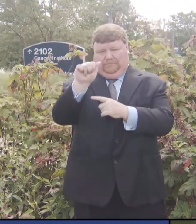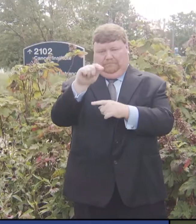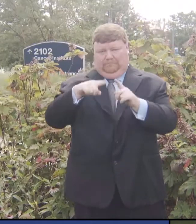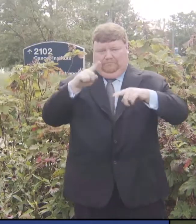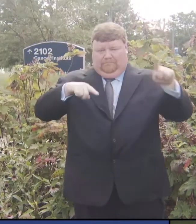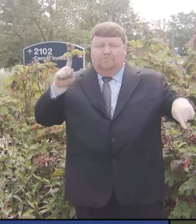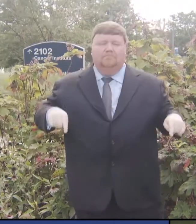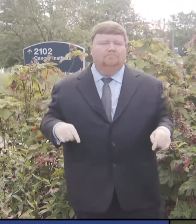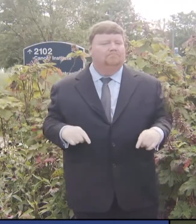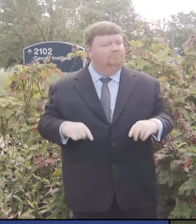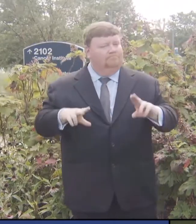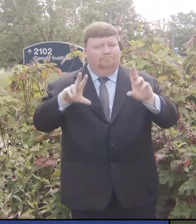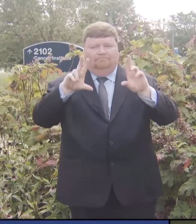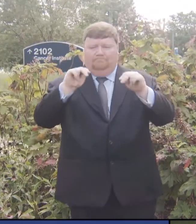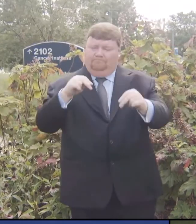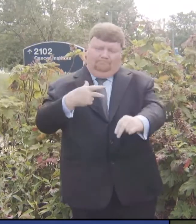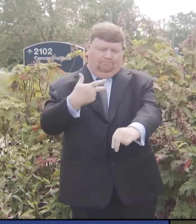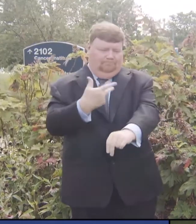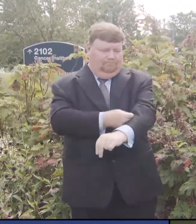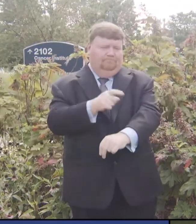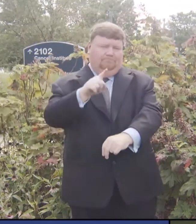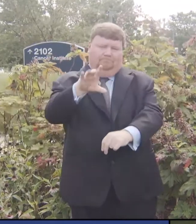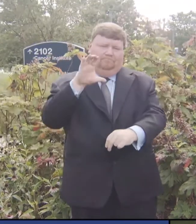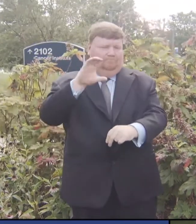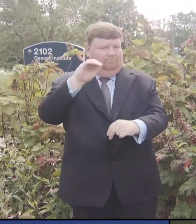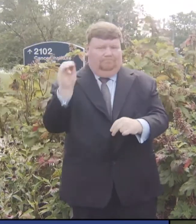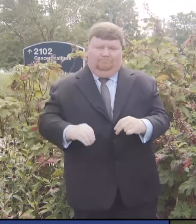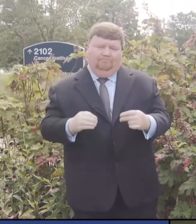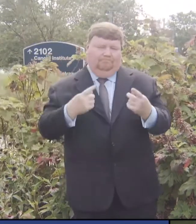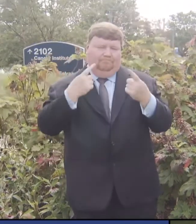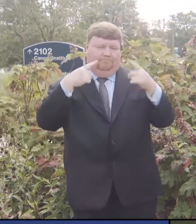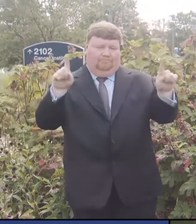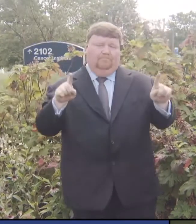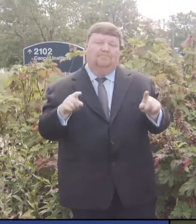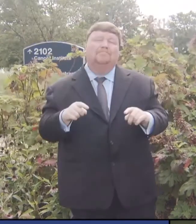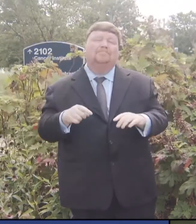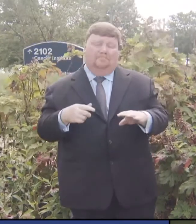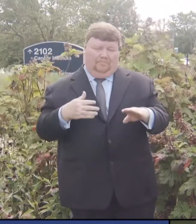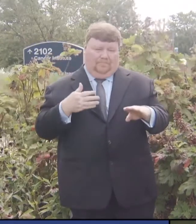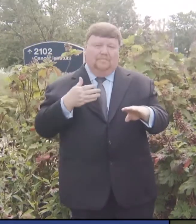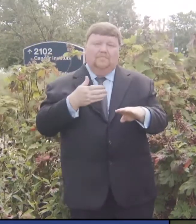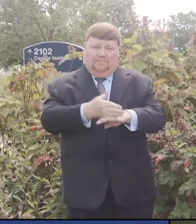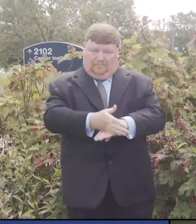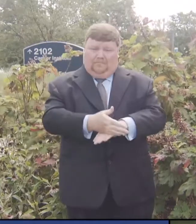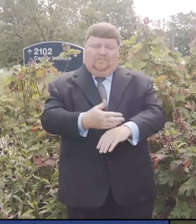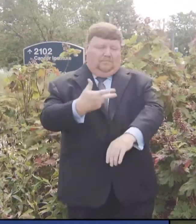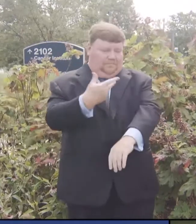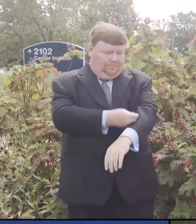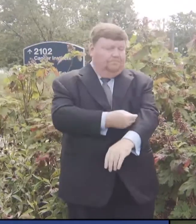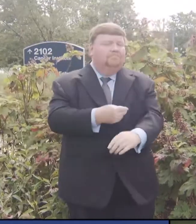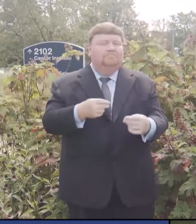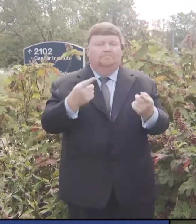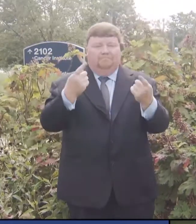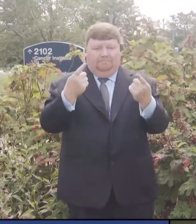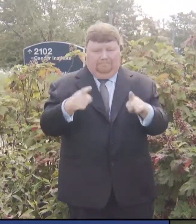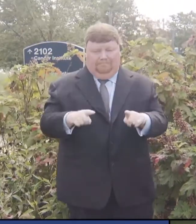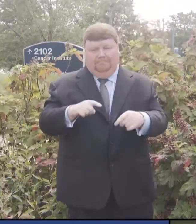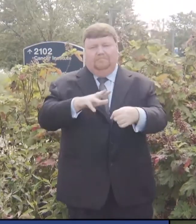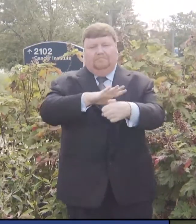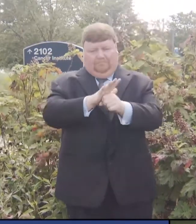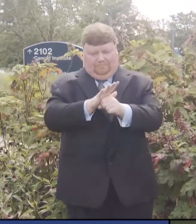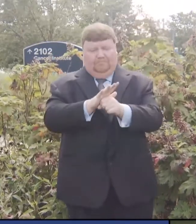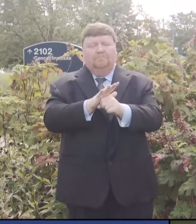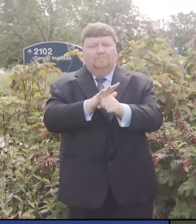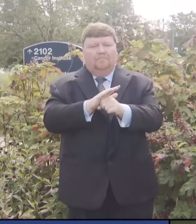No vaccine has 100% efficacy, so post-vaccination cases are to be expected. It's important